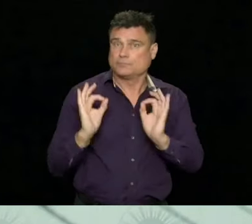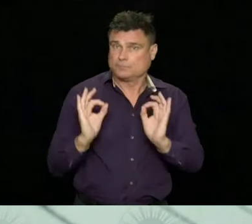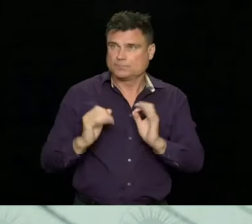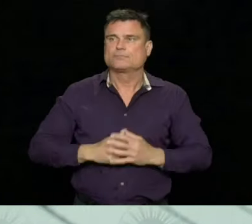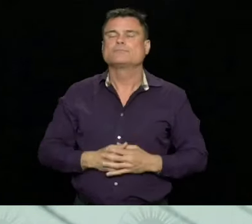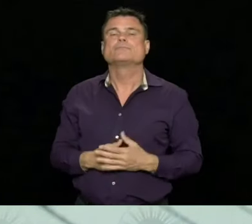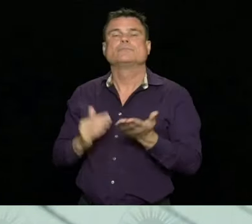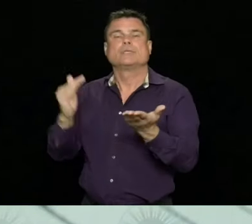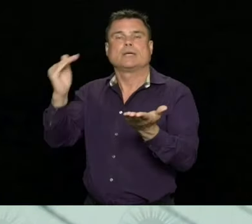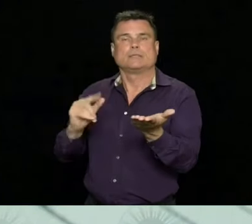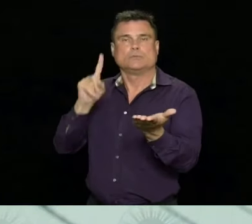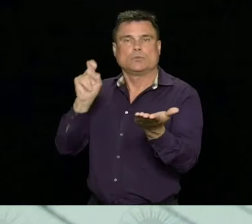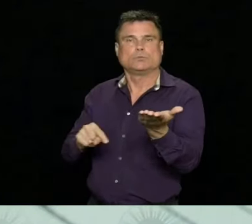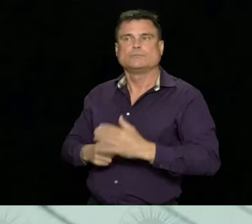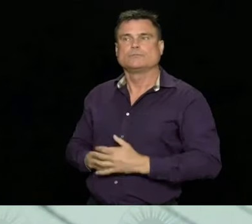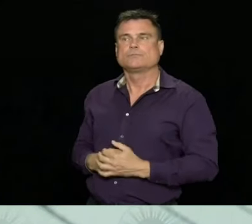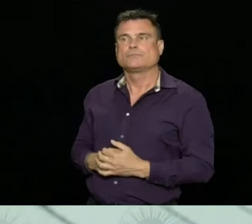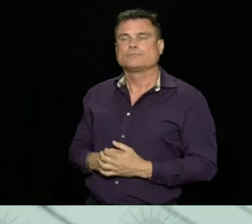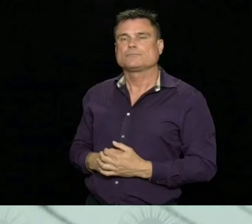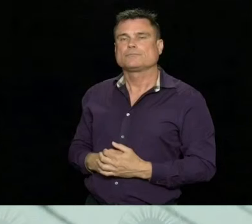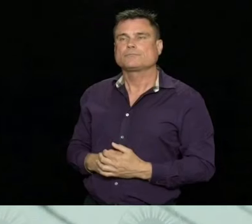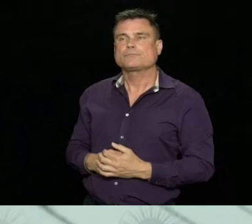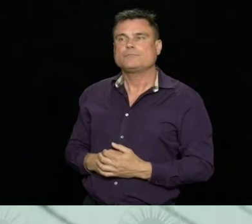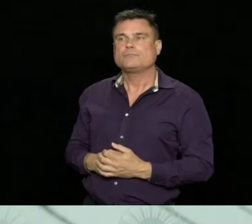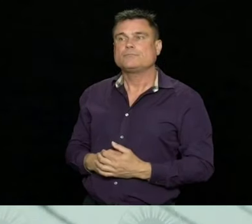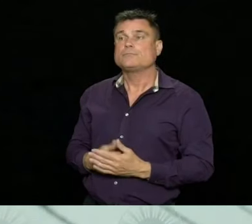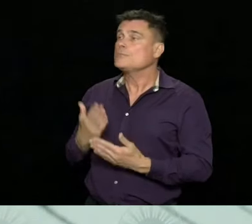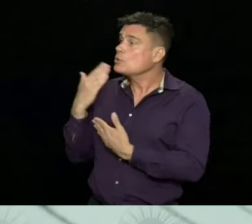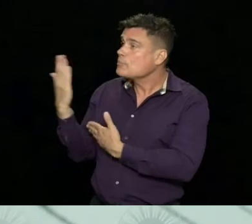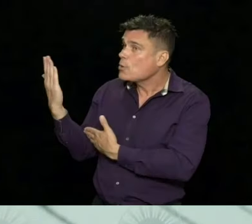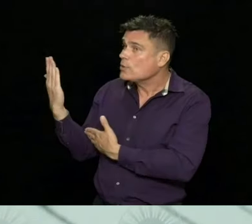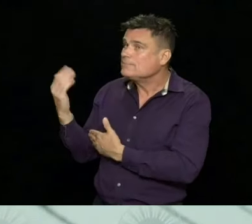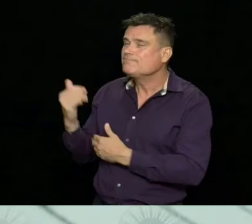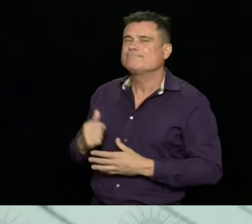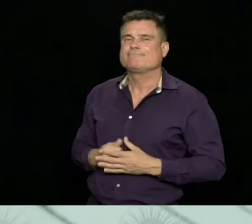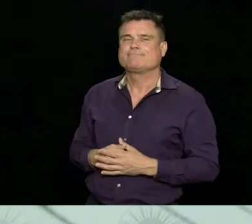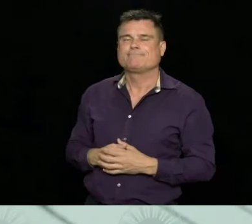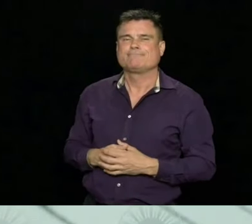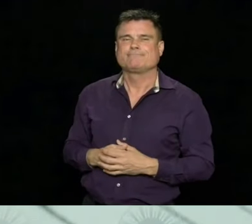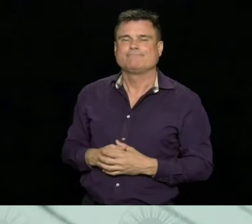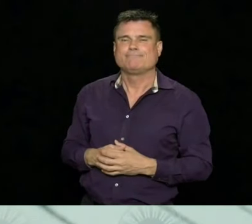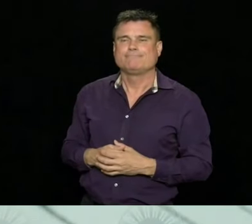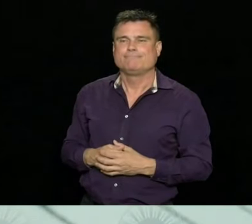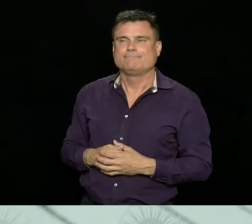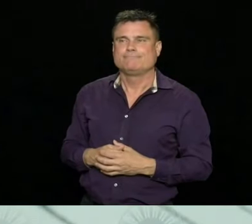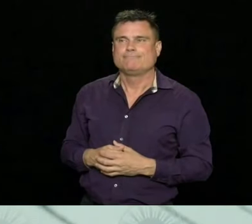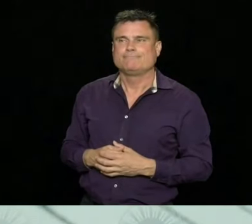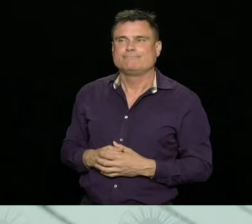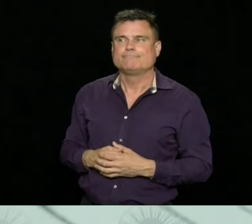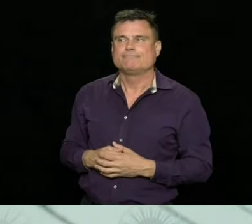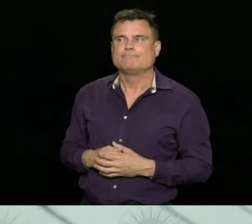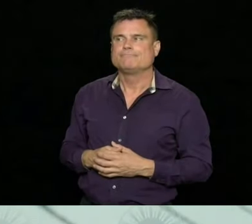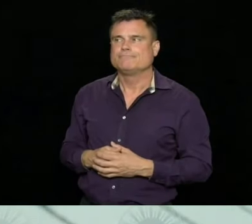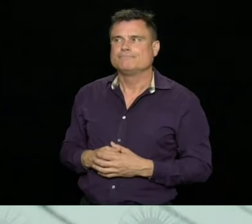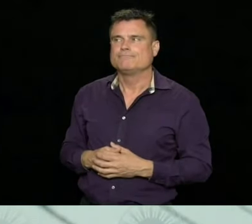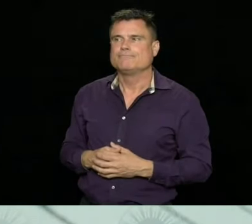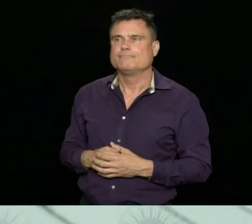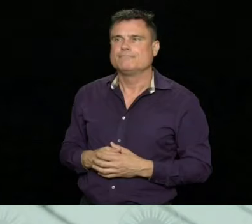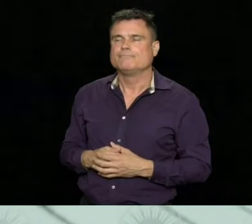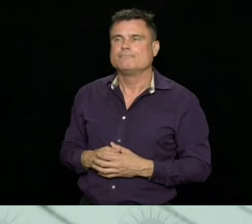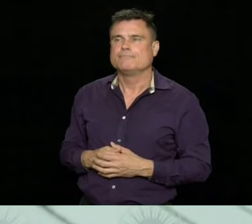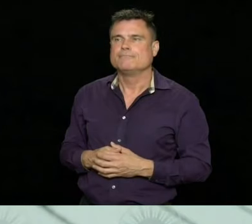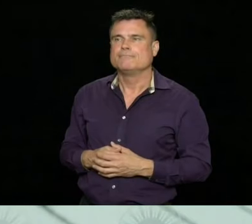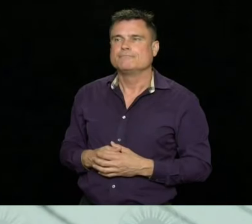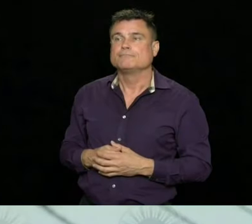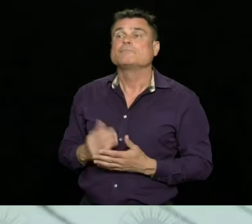Thank you. Good morning, Minister. Good morning. What are your thoughts about whether government, provincial or federal, should pay sick leave